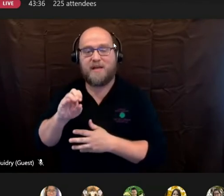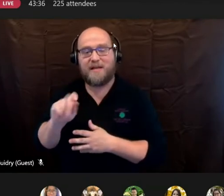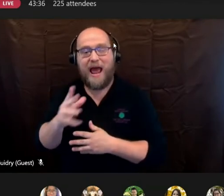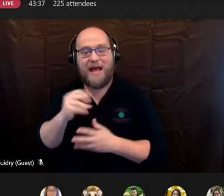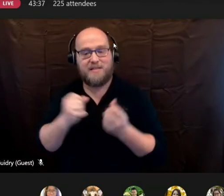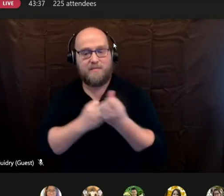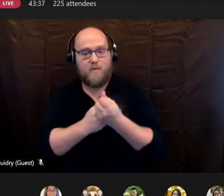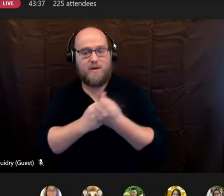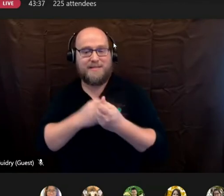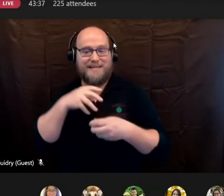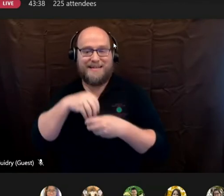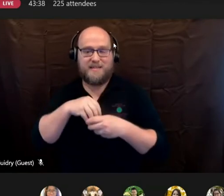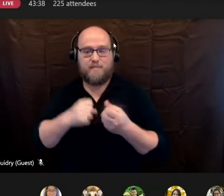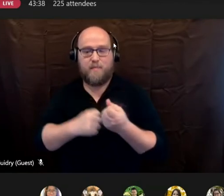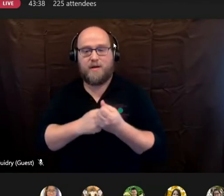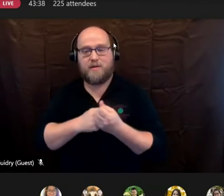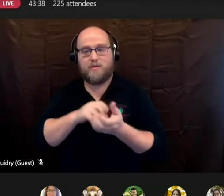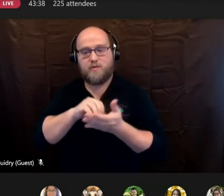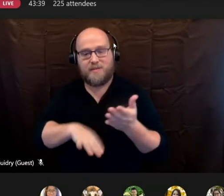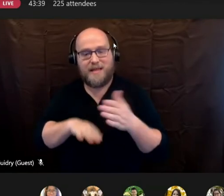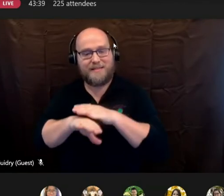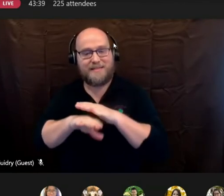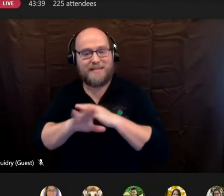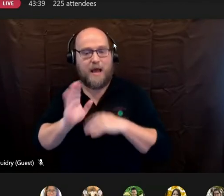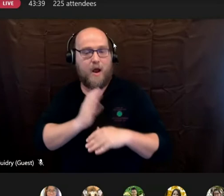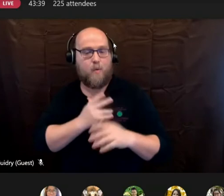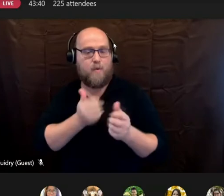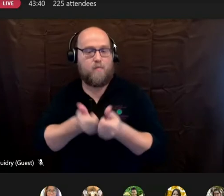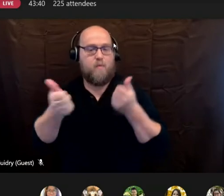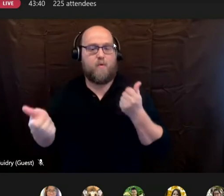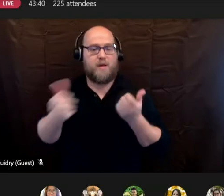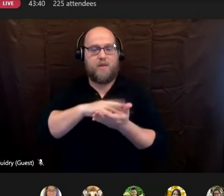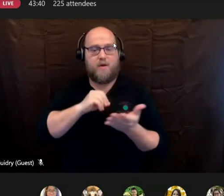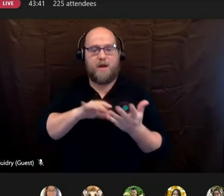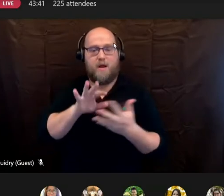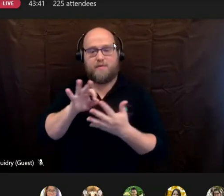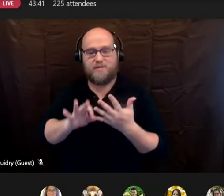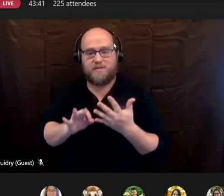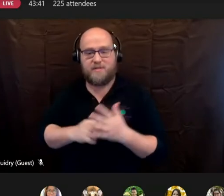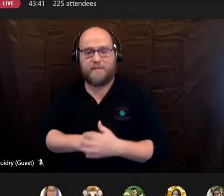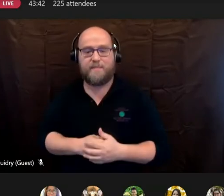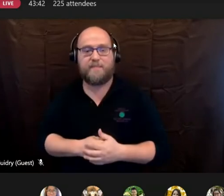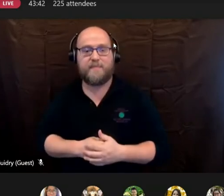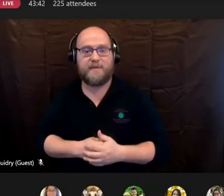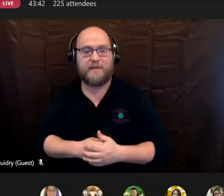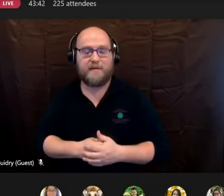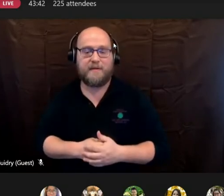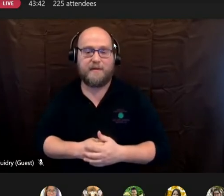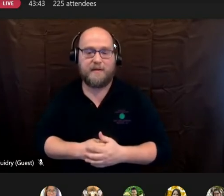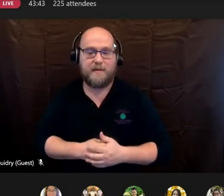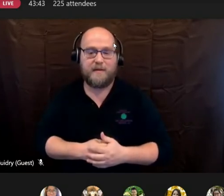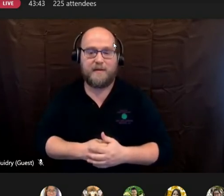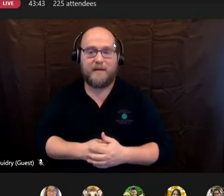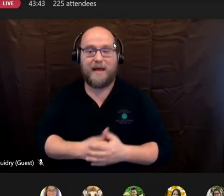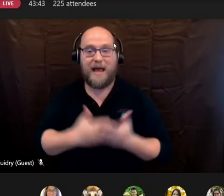organizations that provide a wide variety of programming and supports for our shared students. Thank you, and now I'll